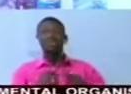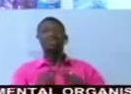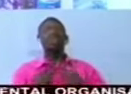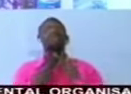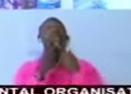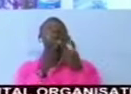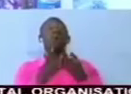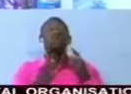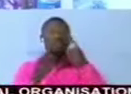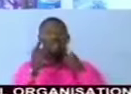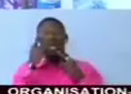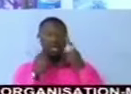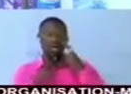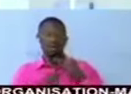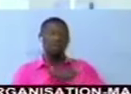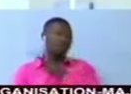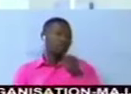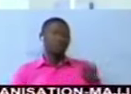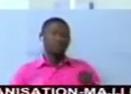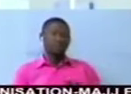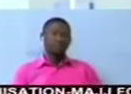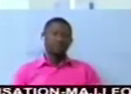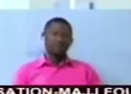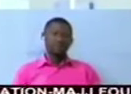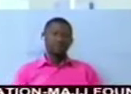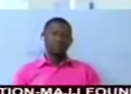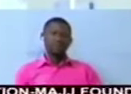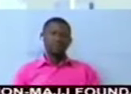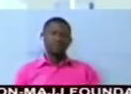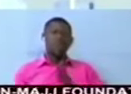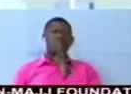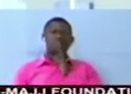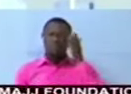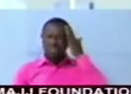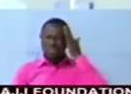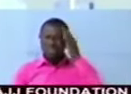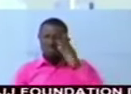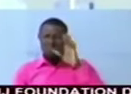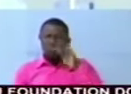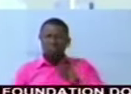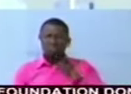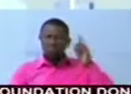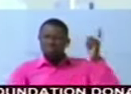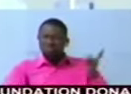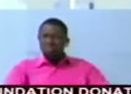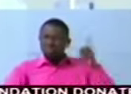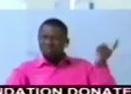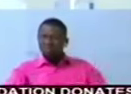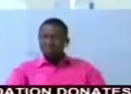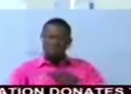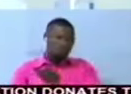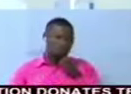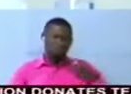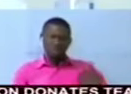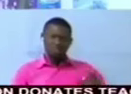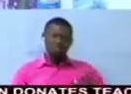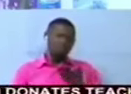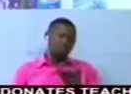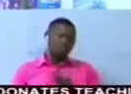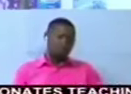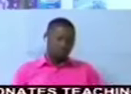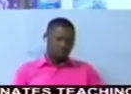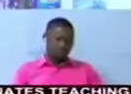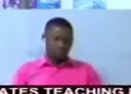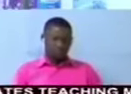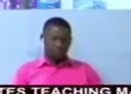hearing. Who was doing the beating? Kan moo doon door? Door yi am